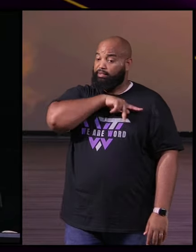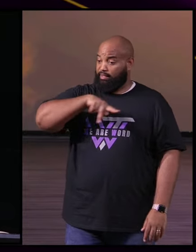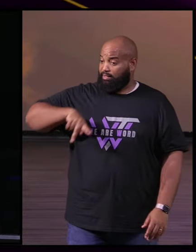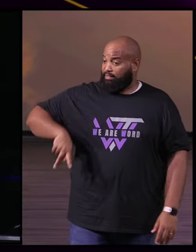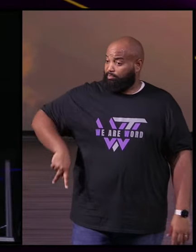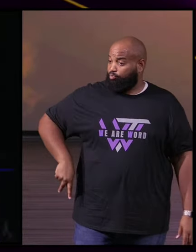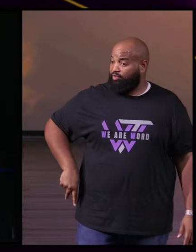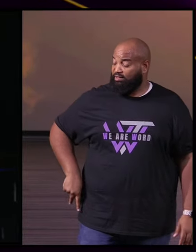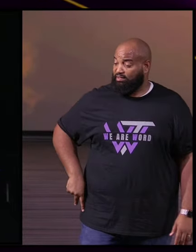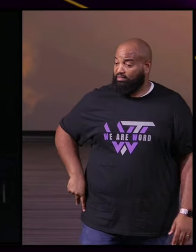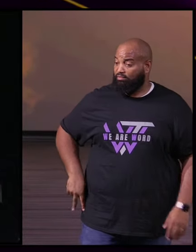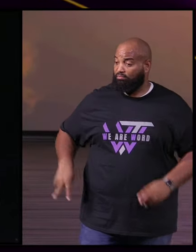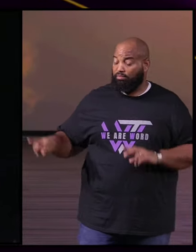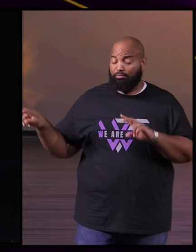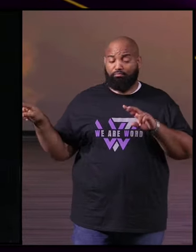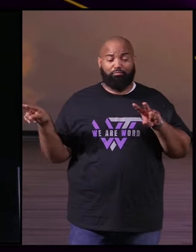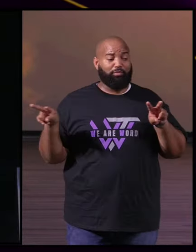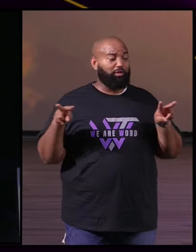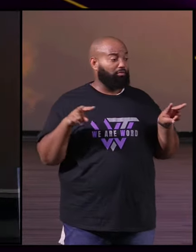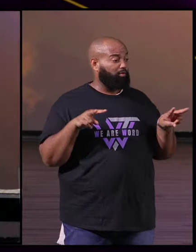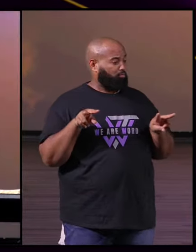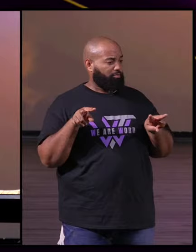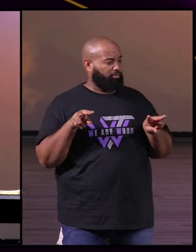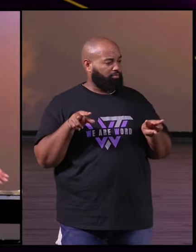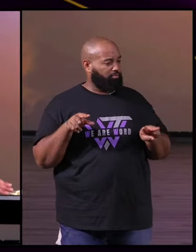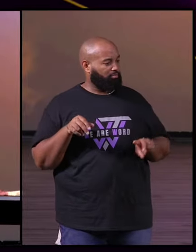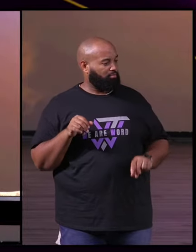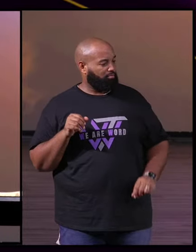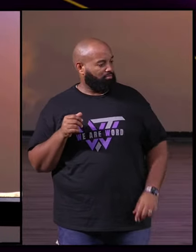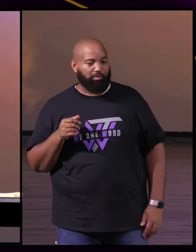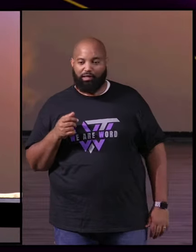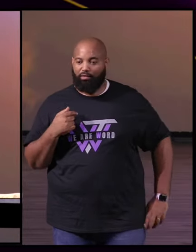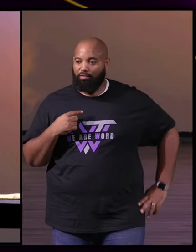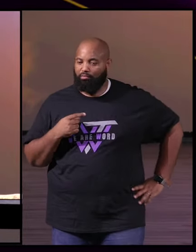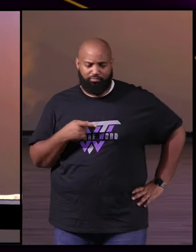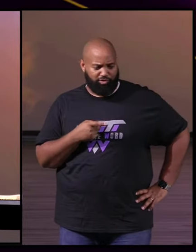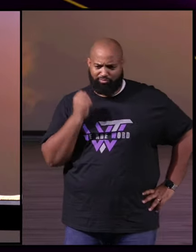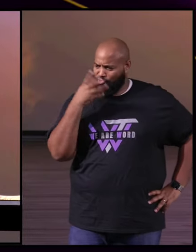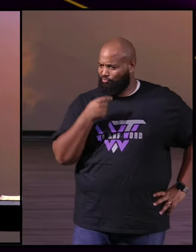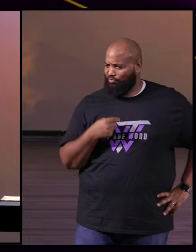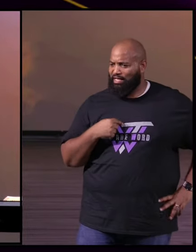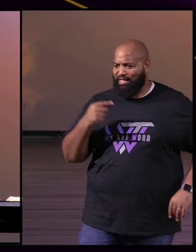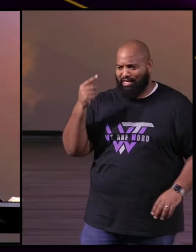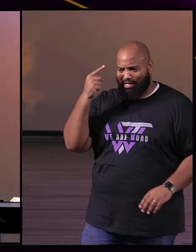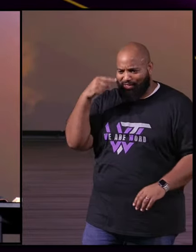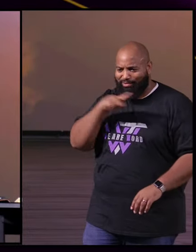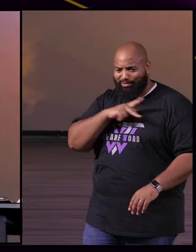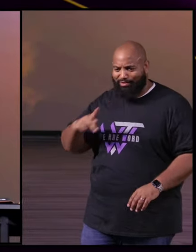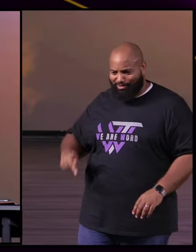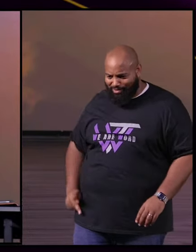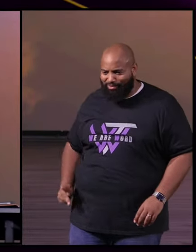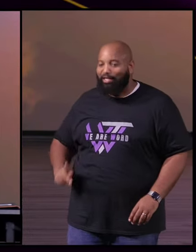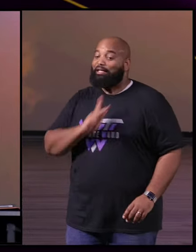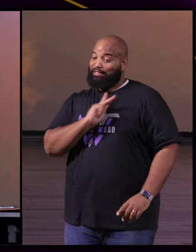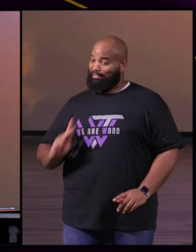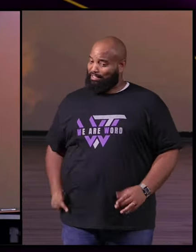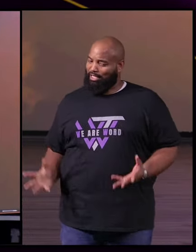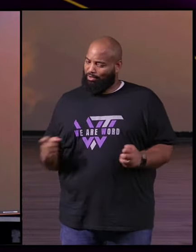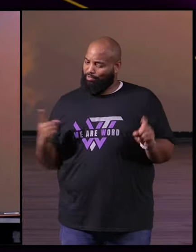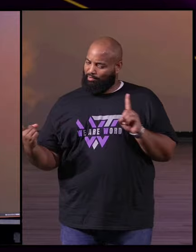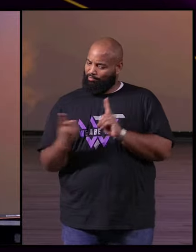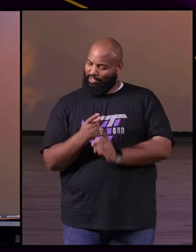Pharaoh look around and like, think Pharaoh might want to meet her.